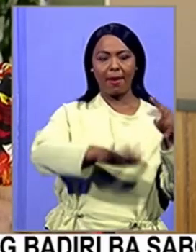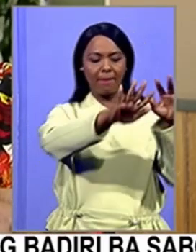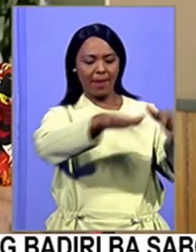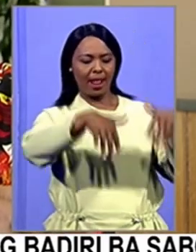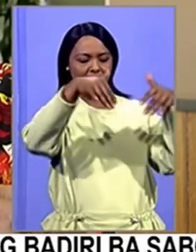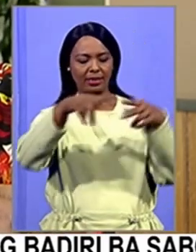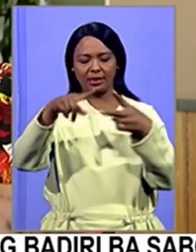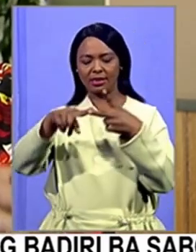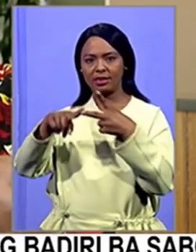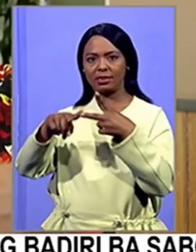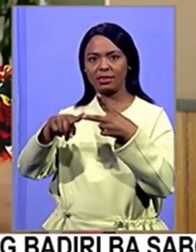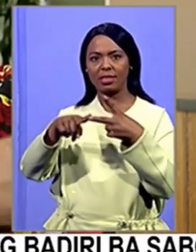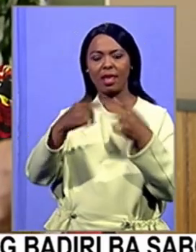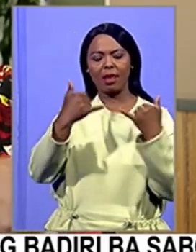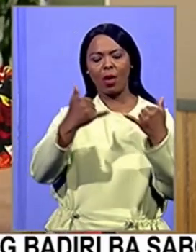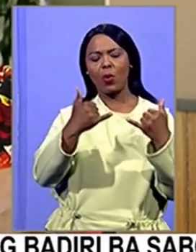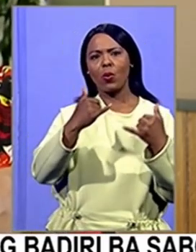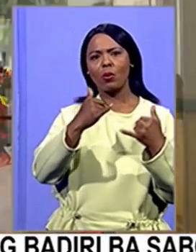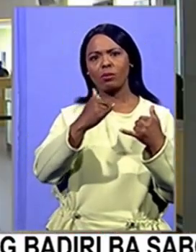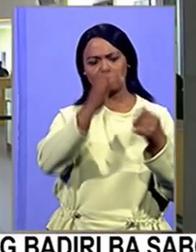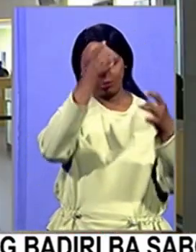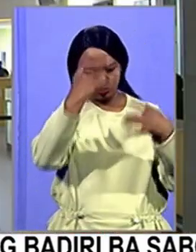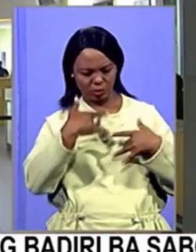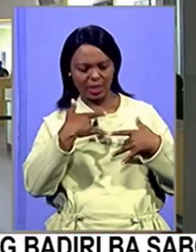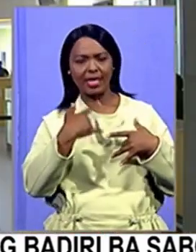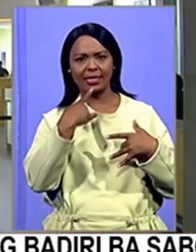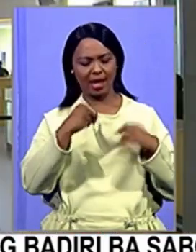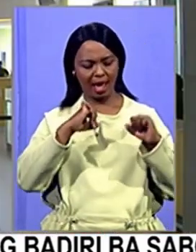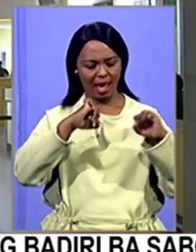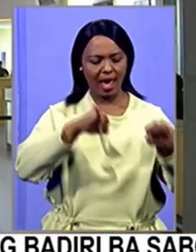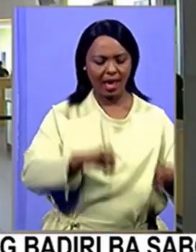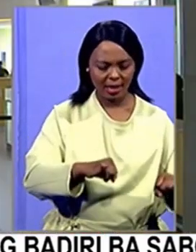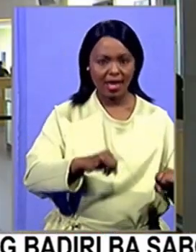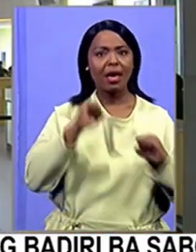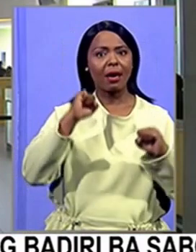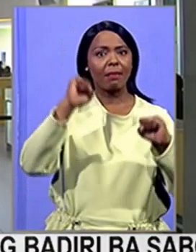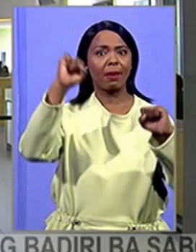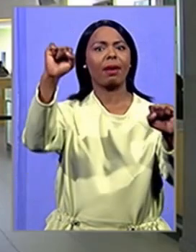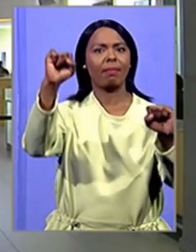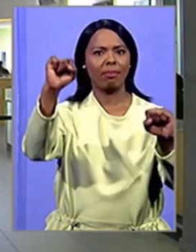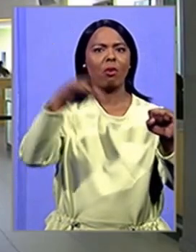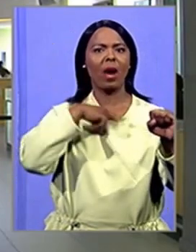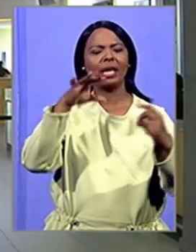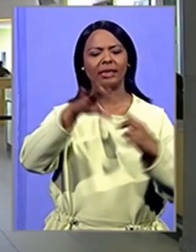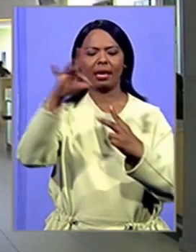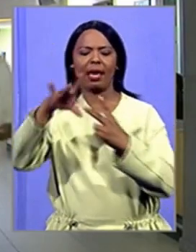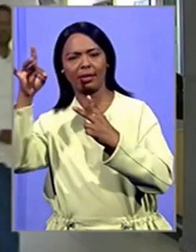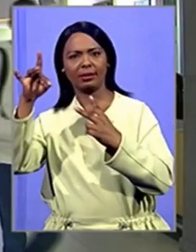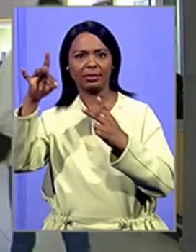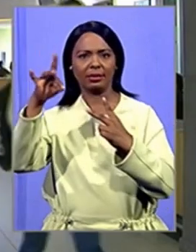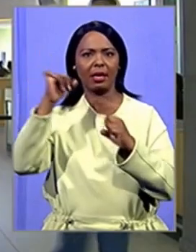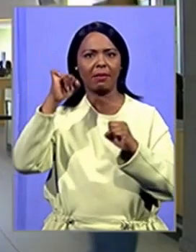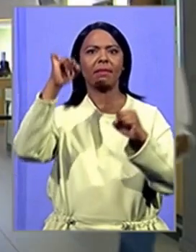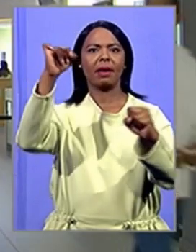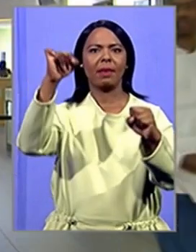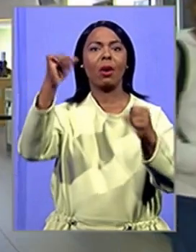the landlord to say if they agree with us on whether we can pick it where we suggested we pick it in front of the